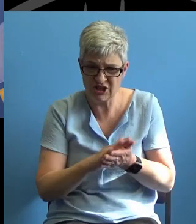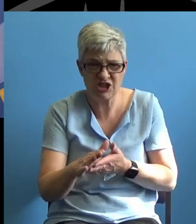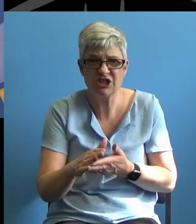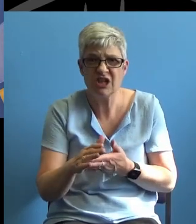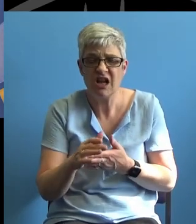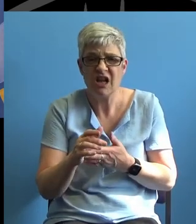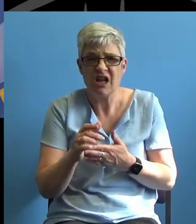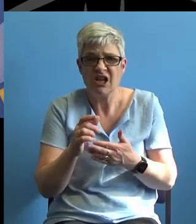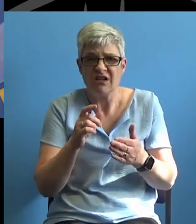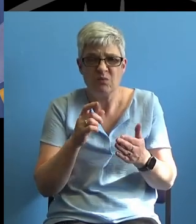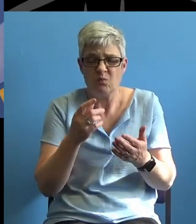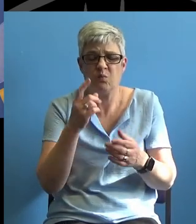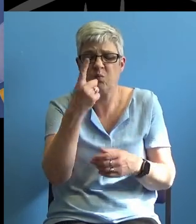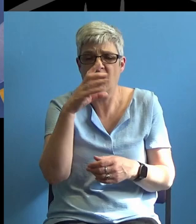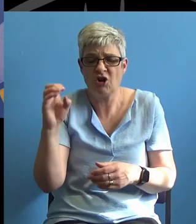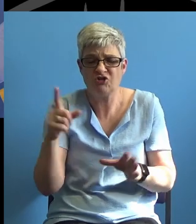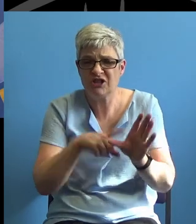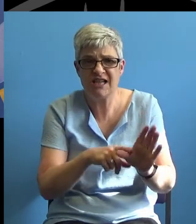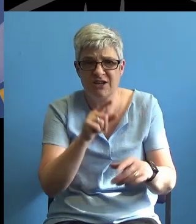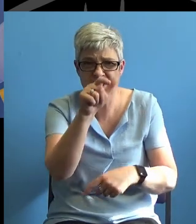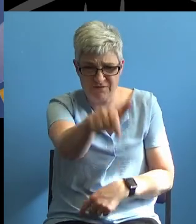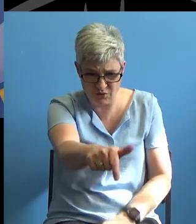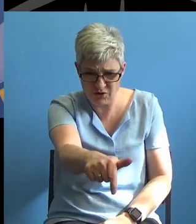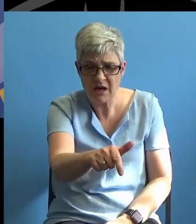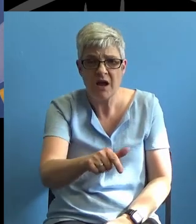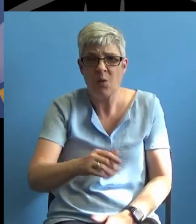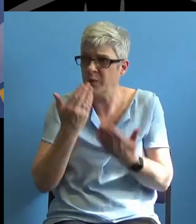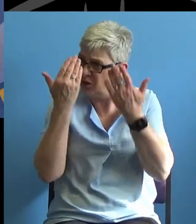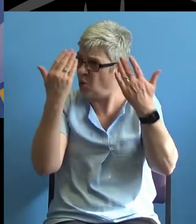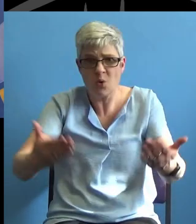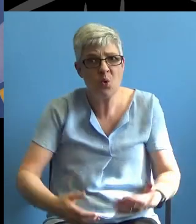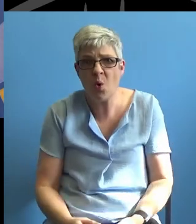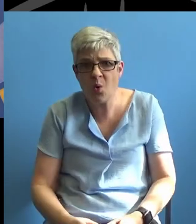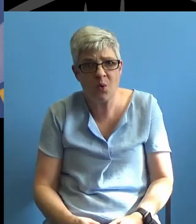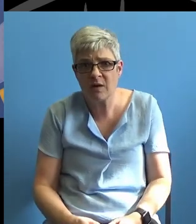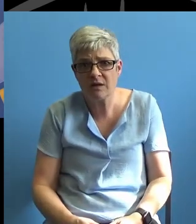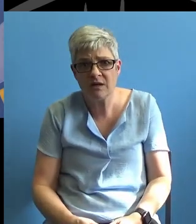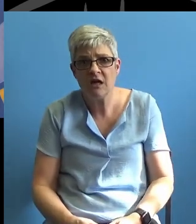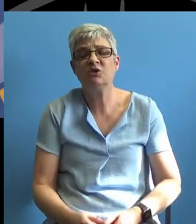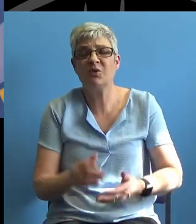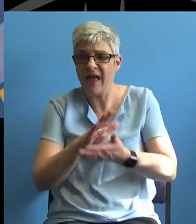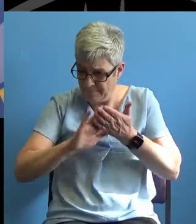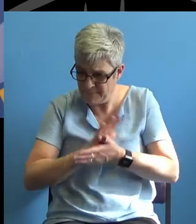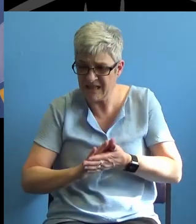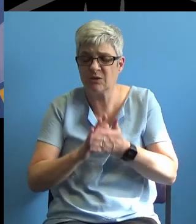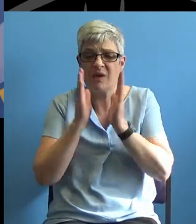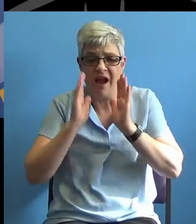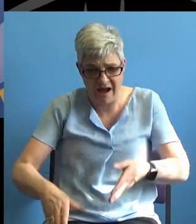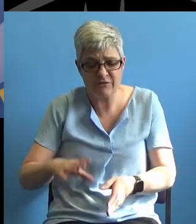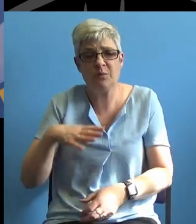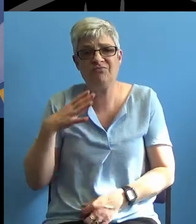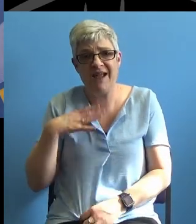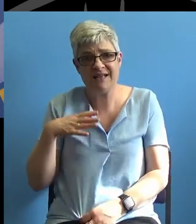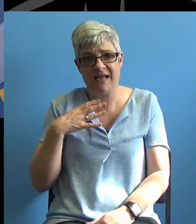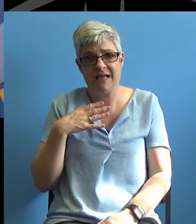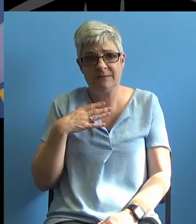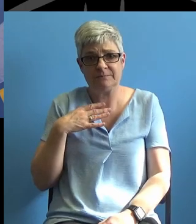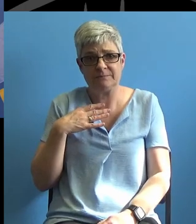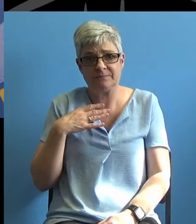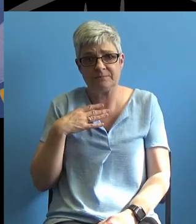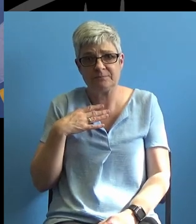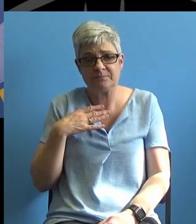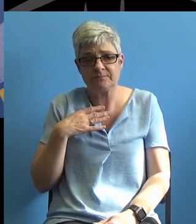I don't know. But the apostle's point is exactly that. We don't know, and so we need to get ready.